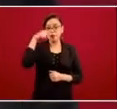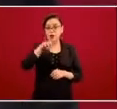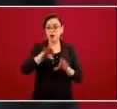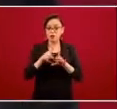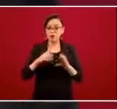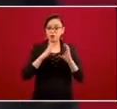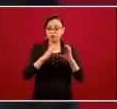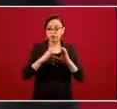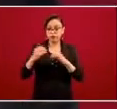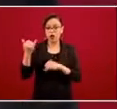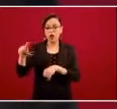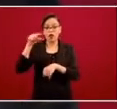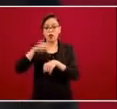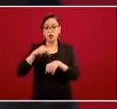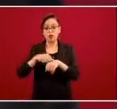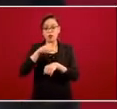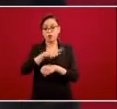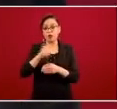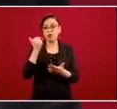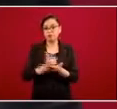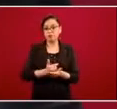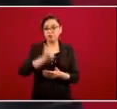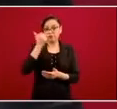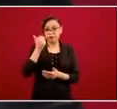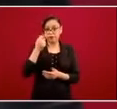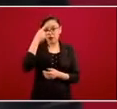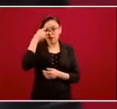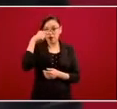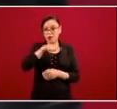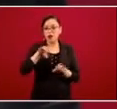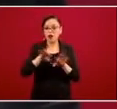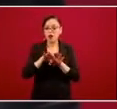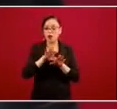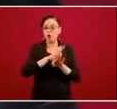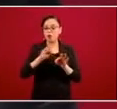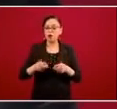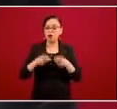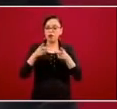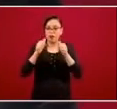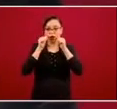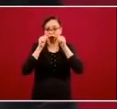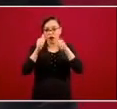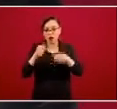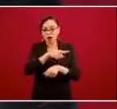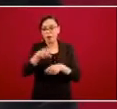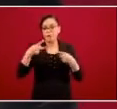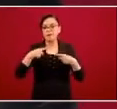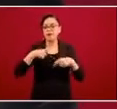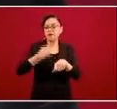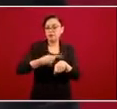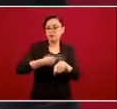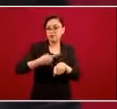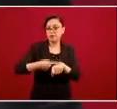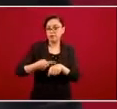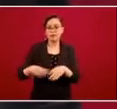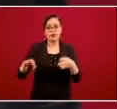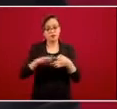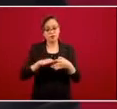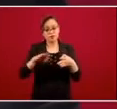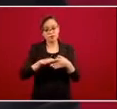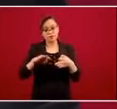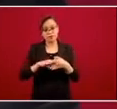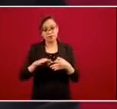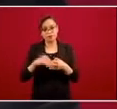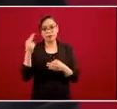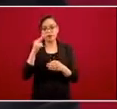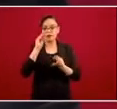communicate to the relevant hospital authorities and doctors. They will